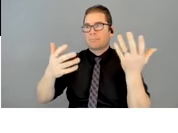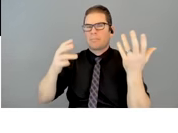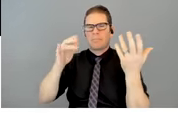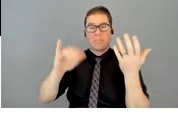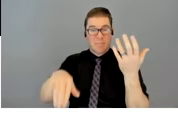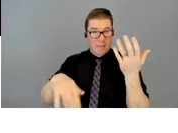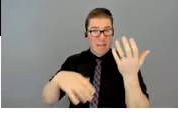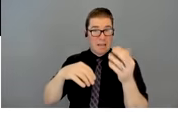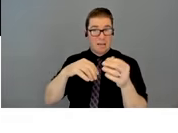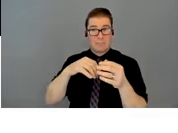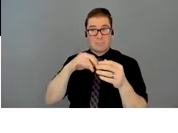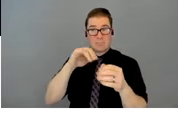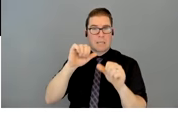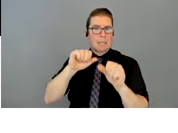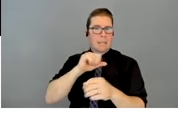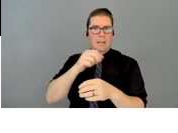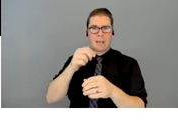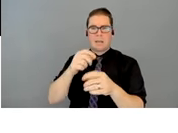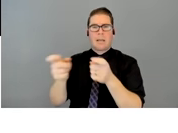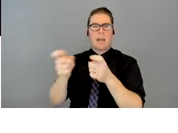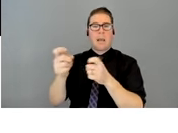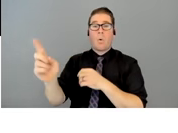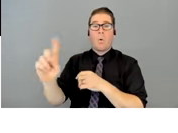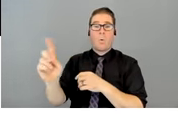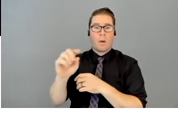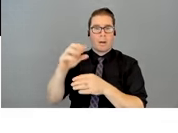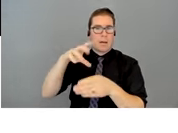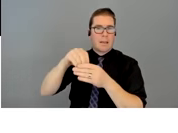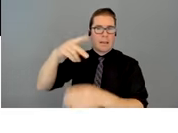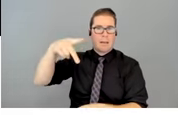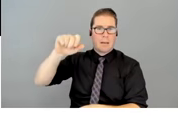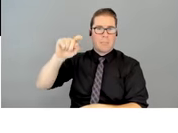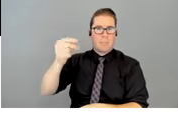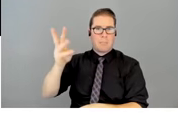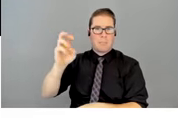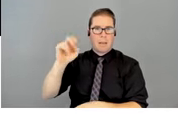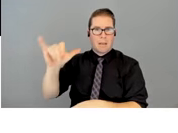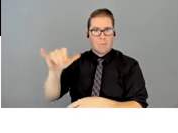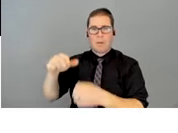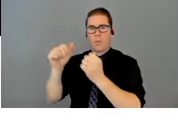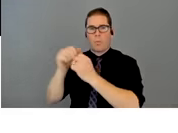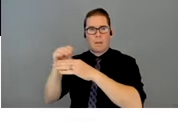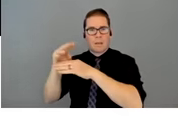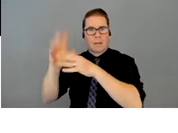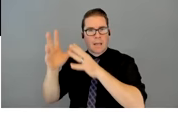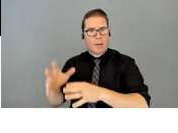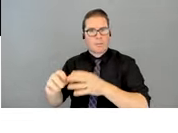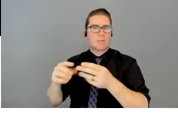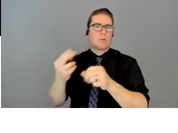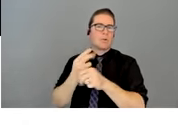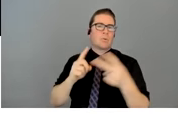well handled within the pathway with the counselors through Starfish. We use Maxient